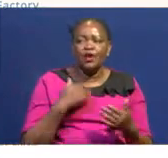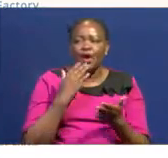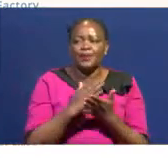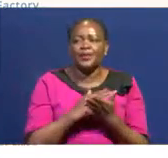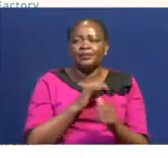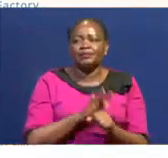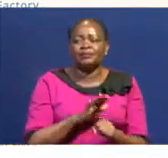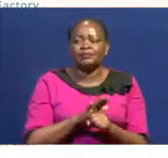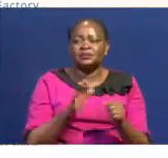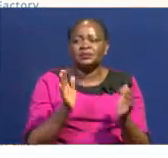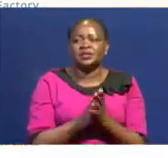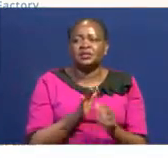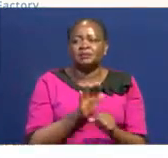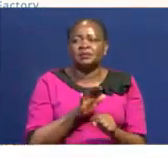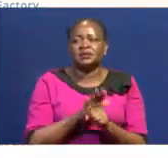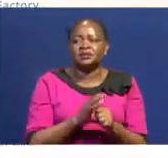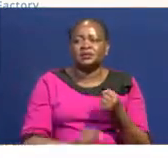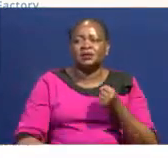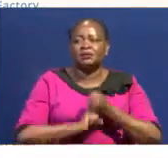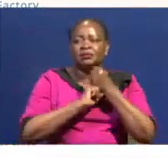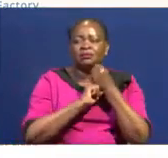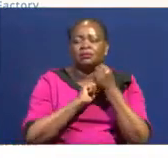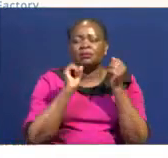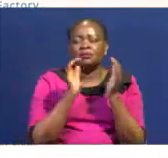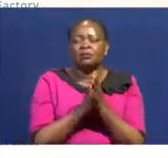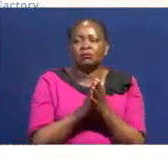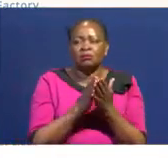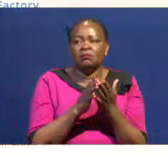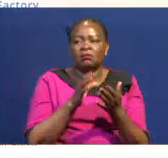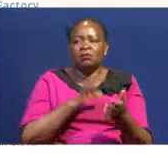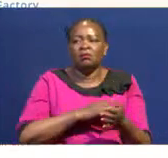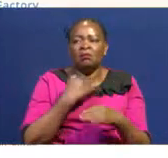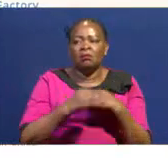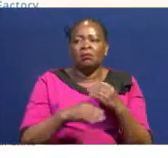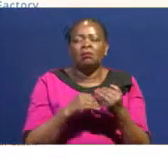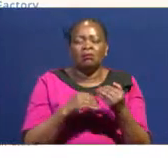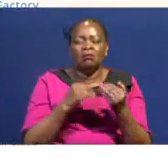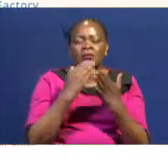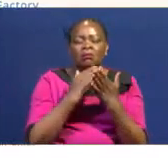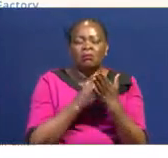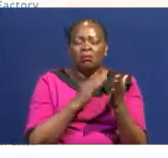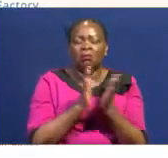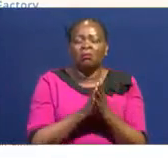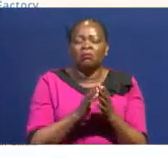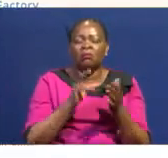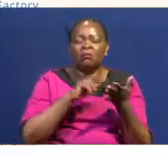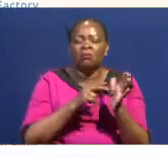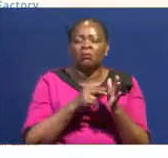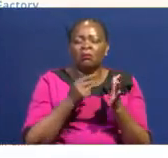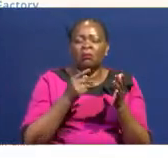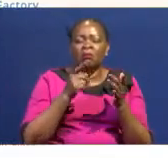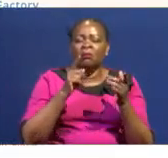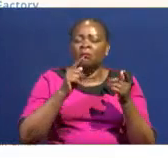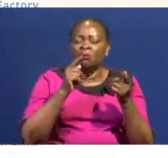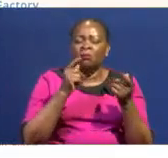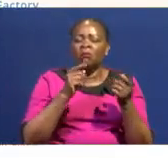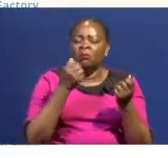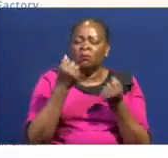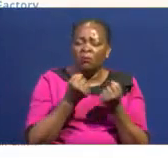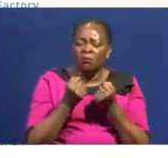programs and a lot of support, capacity building programs, projects in